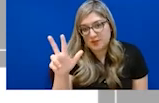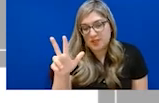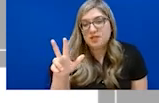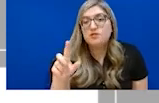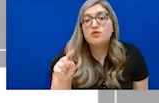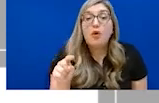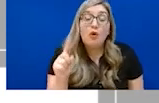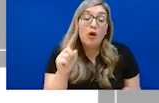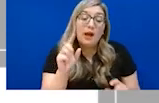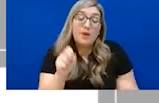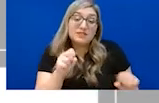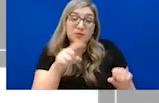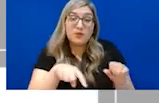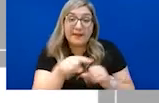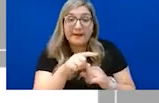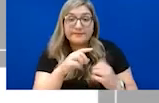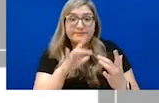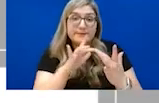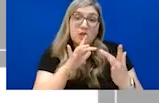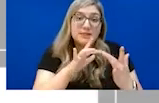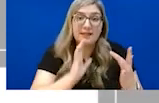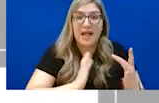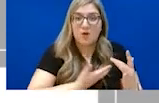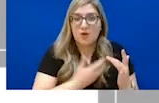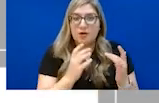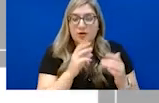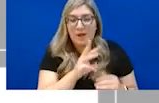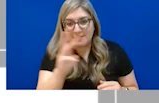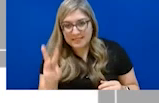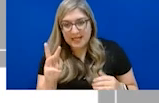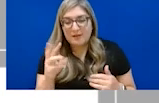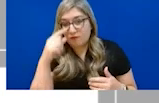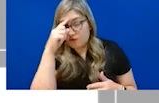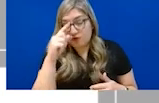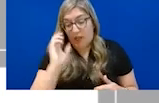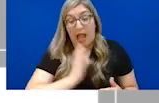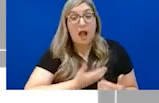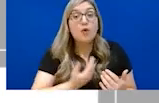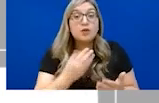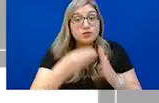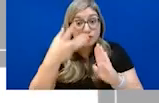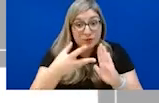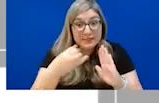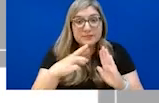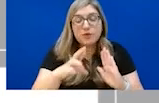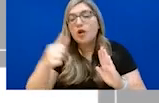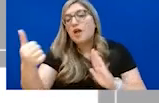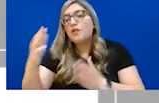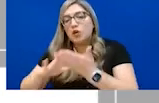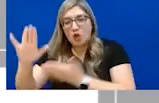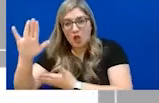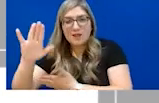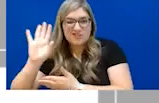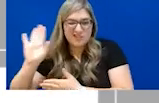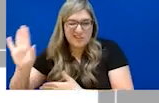at our classes. So that's the number of contact points in the search that